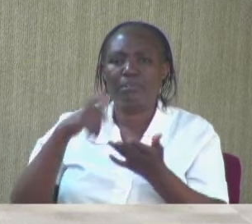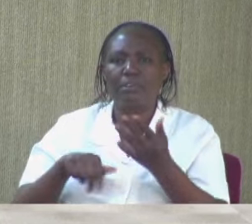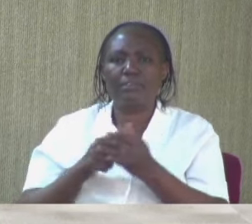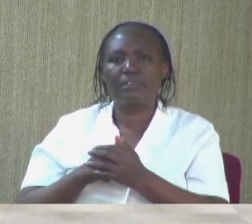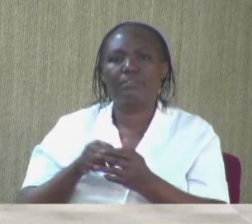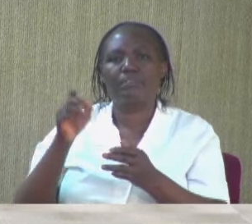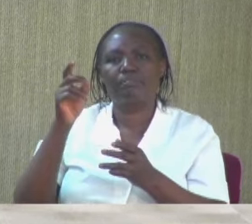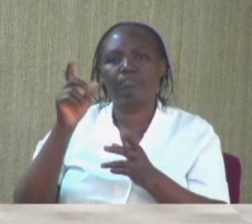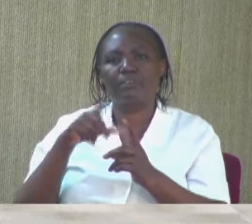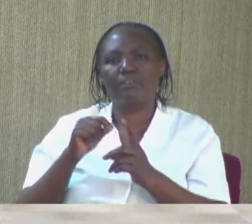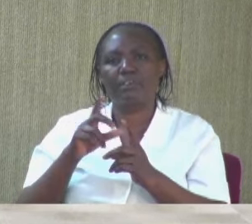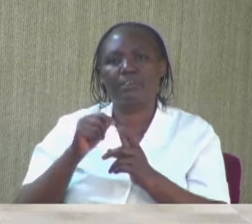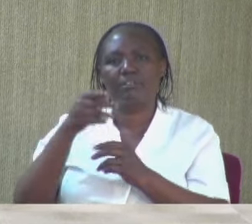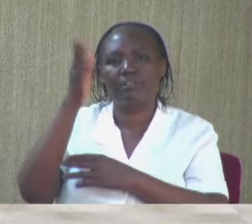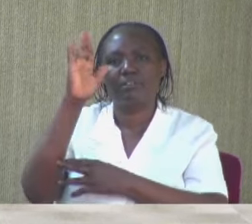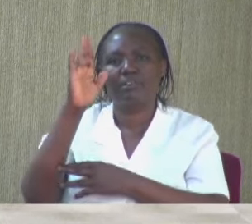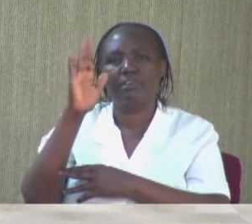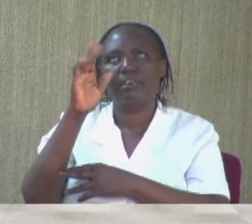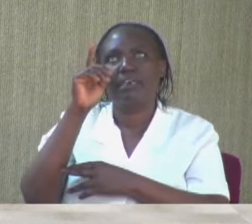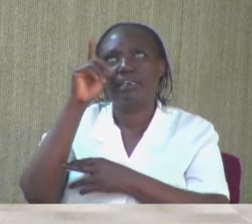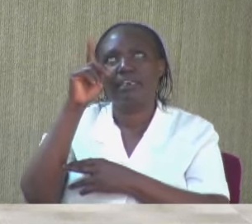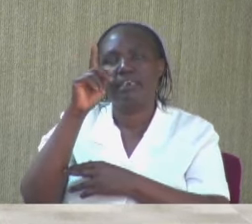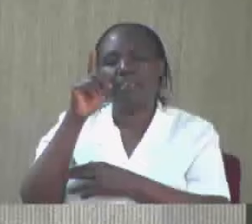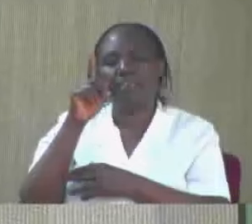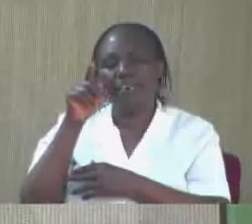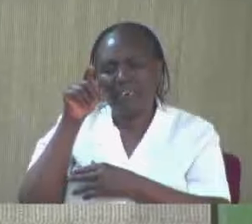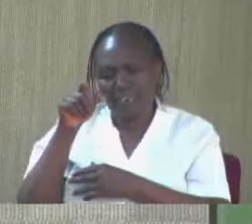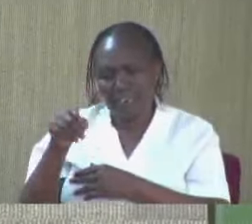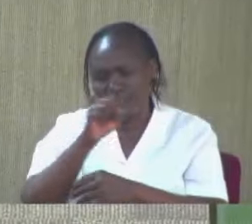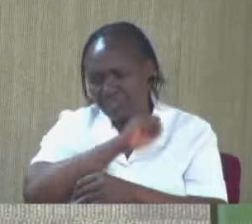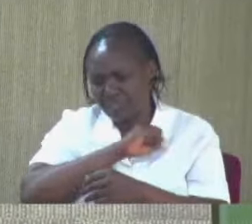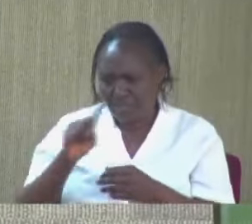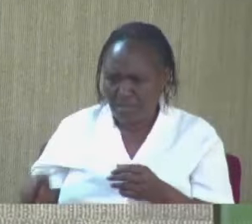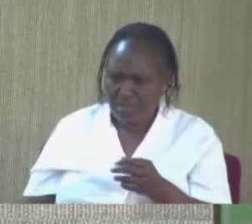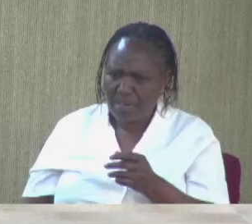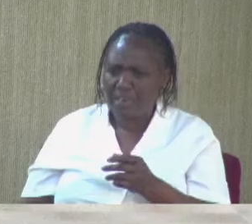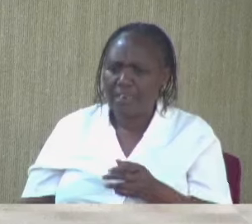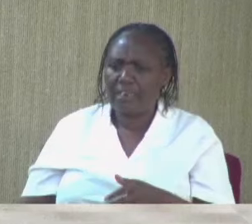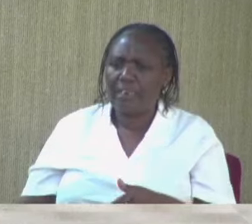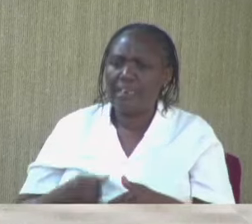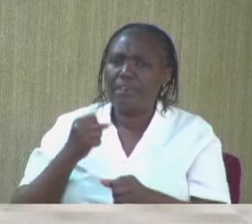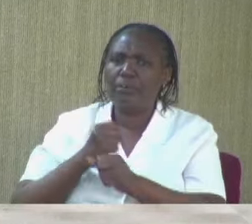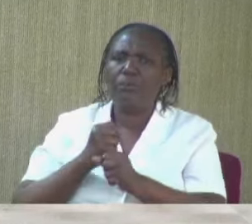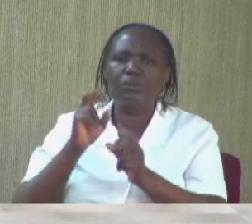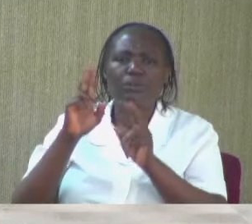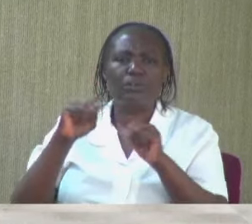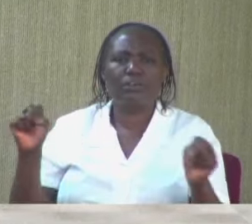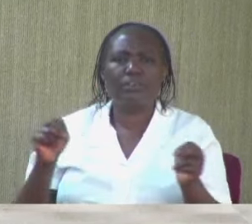And he does not give credit who made which proverb.